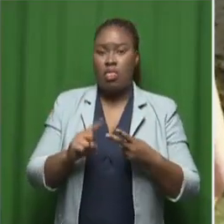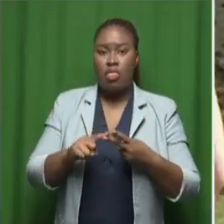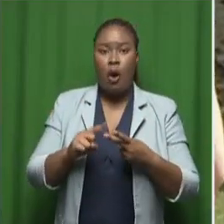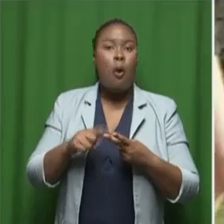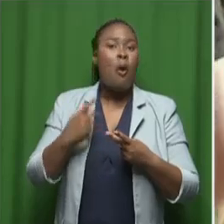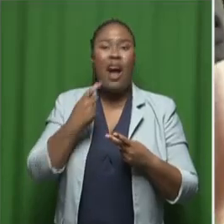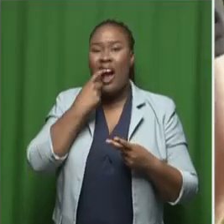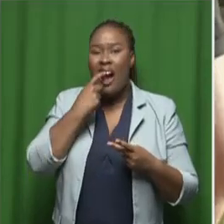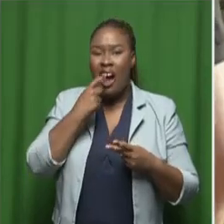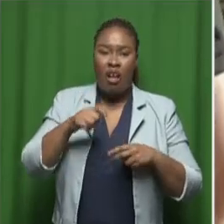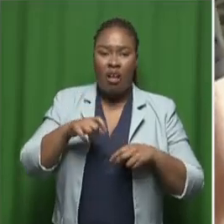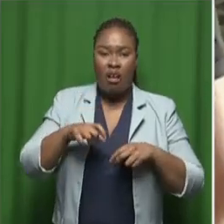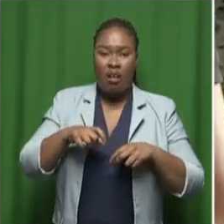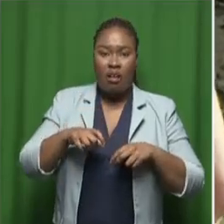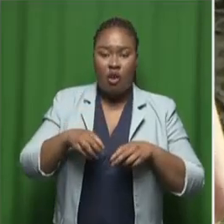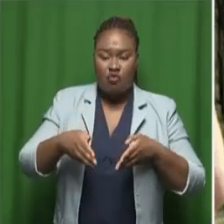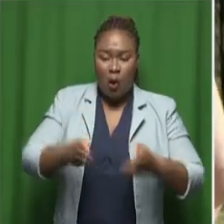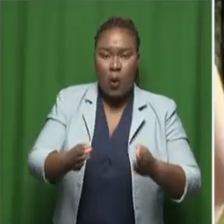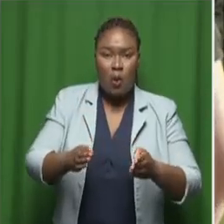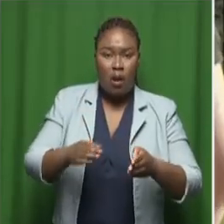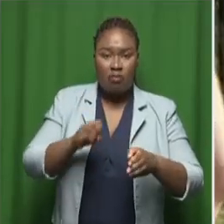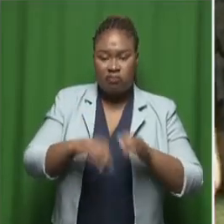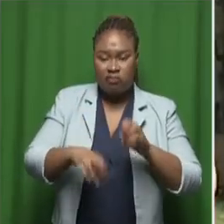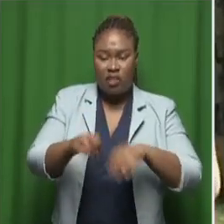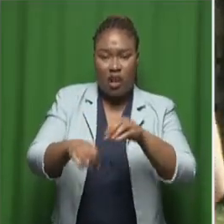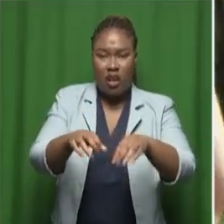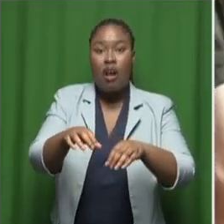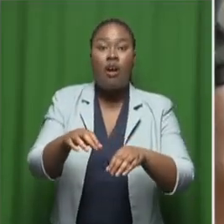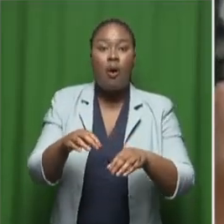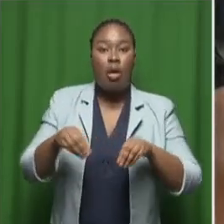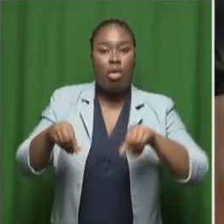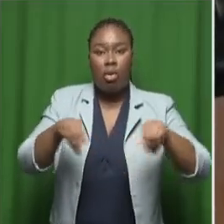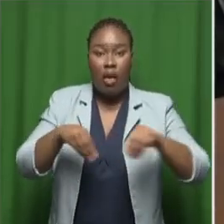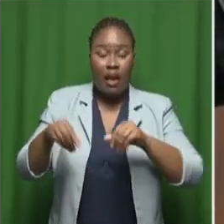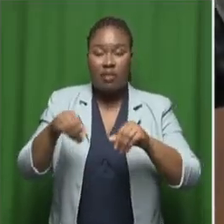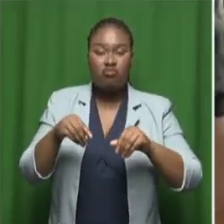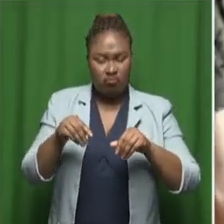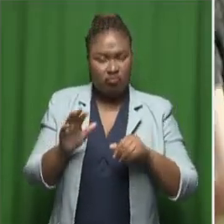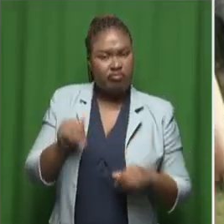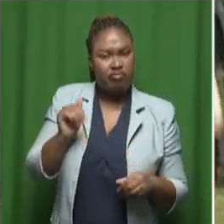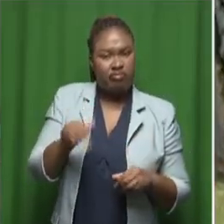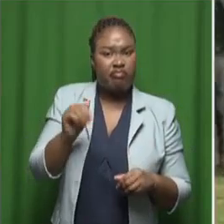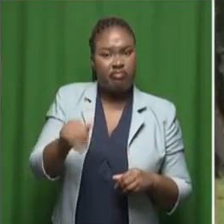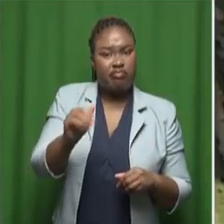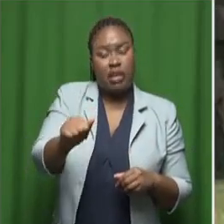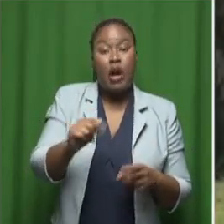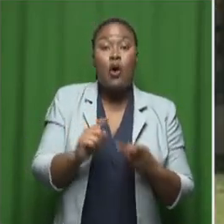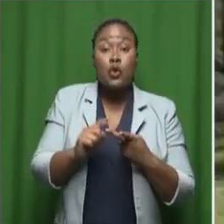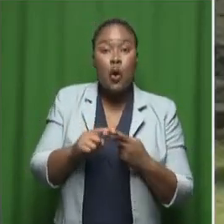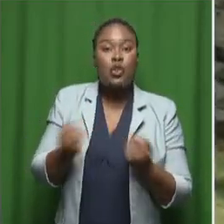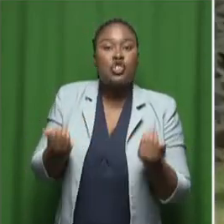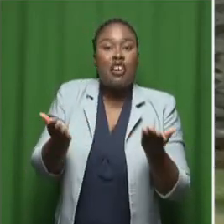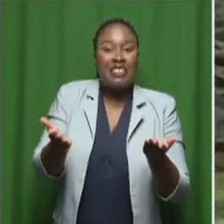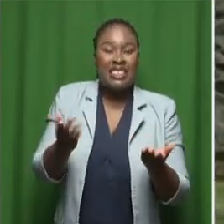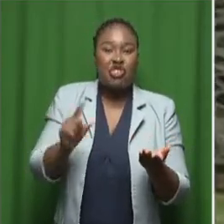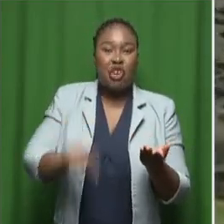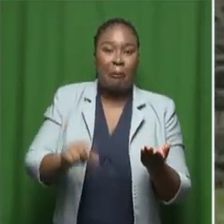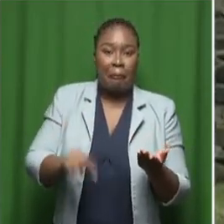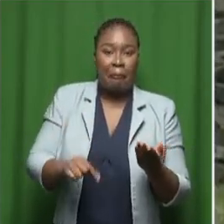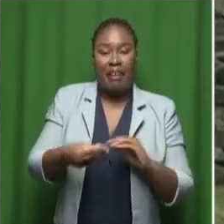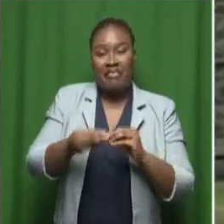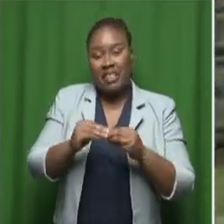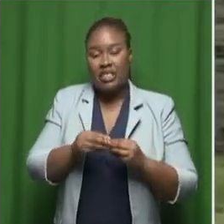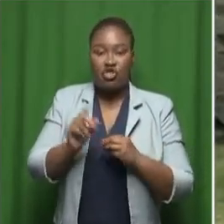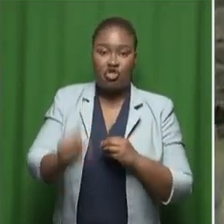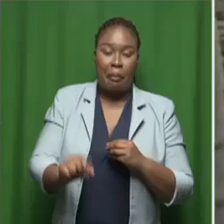Also very low on maintenance as well, make it affordable. So Cummins, so the engine itself is not